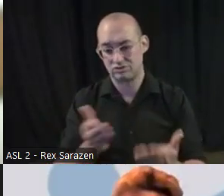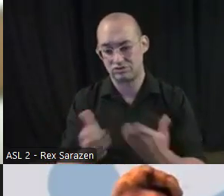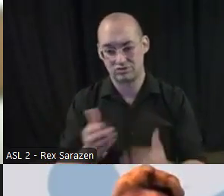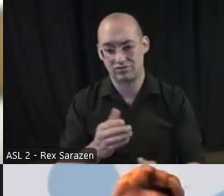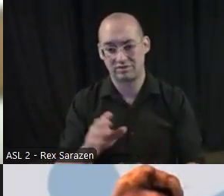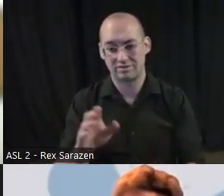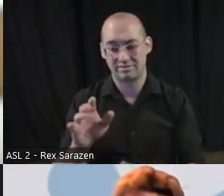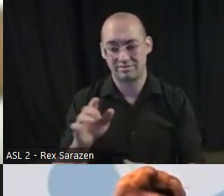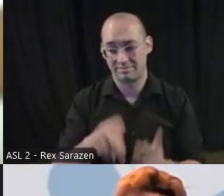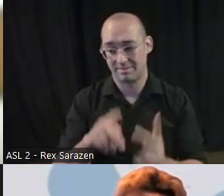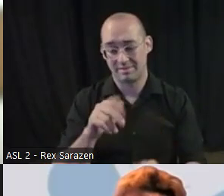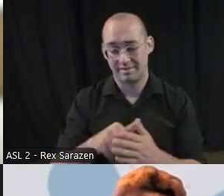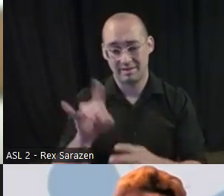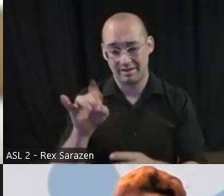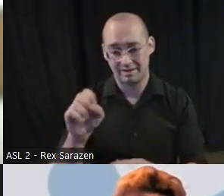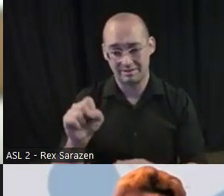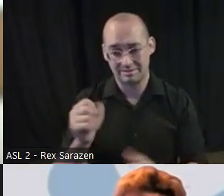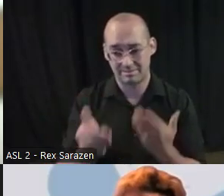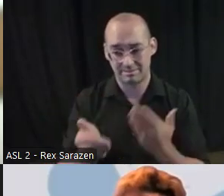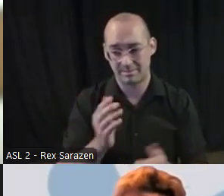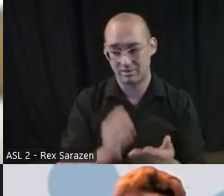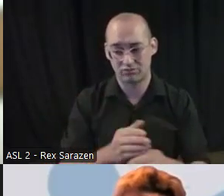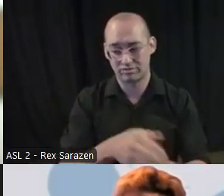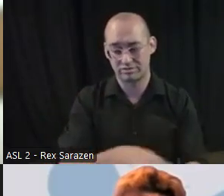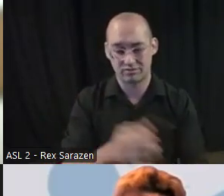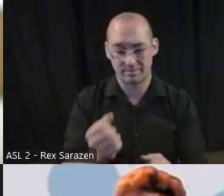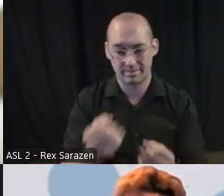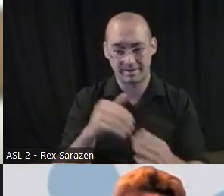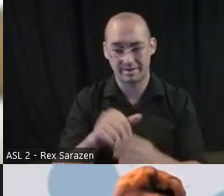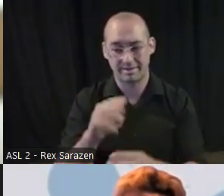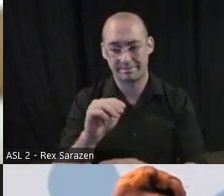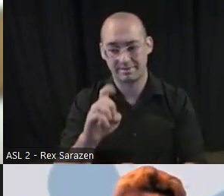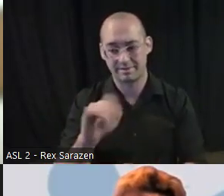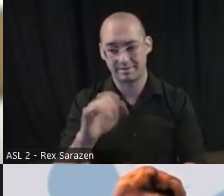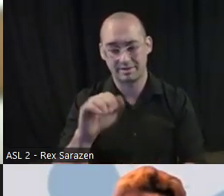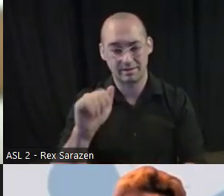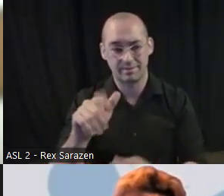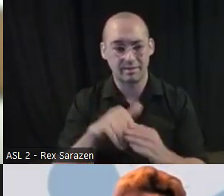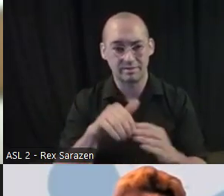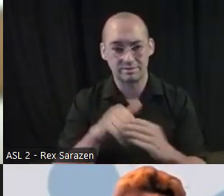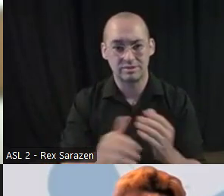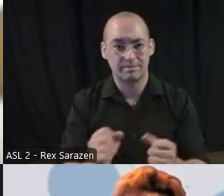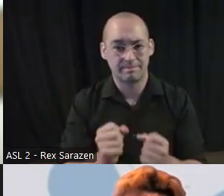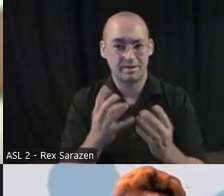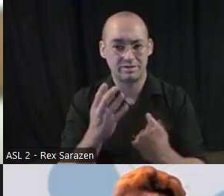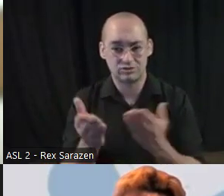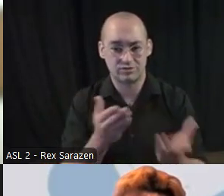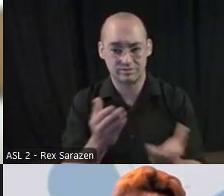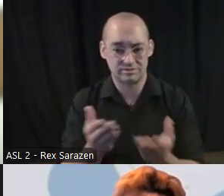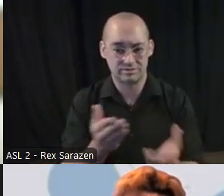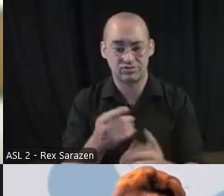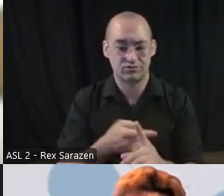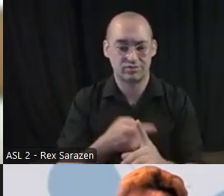their 80s, and so then they cross over, and a lot of them are on Medi-Cal, and even accessing a lot of those services, like